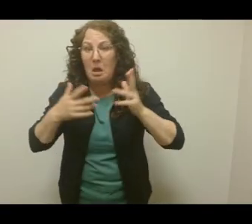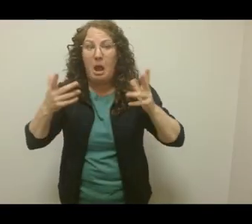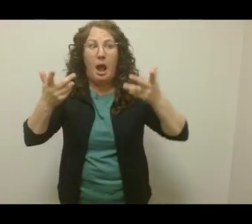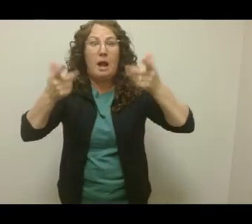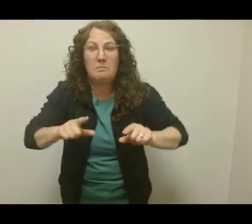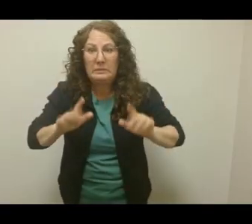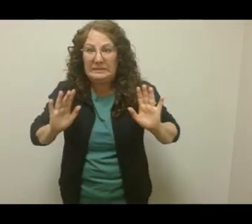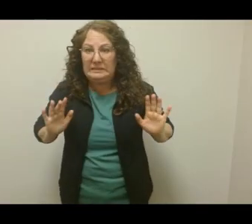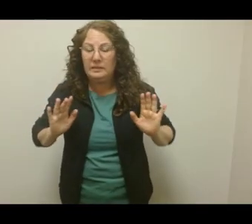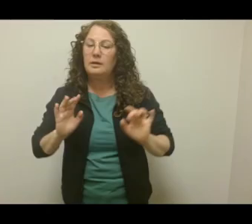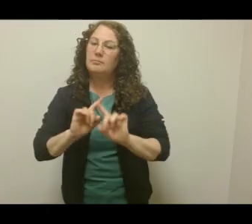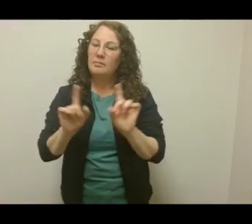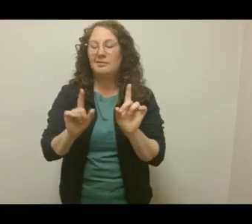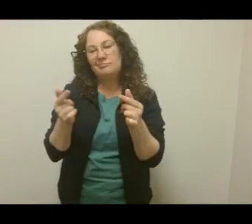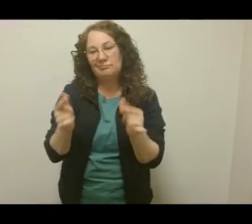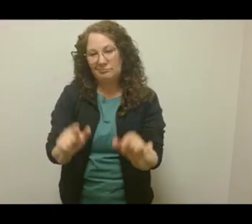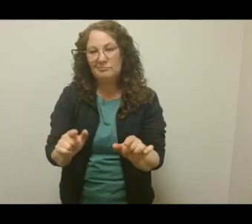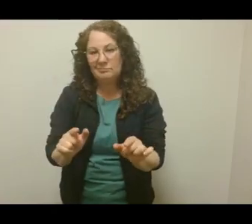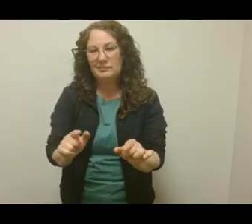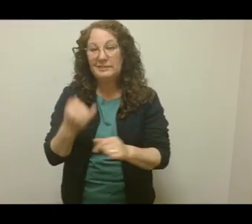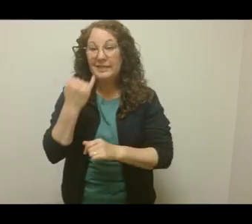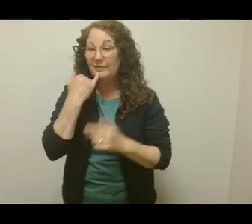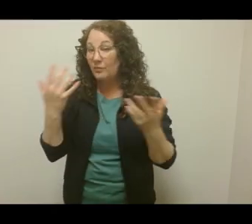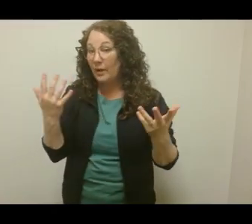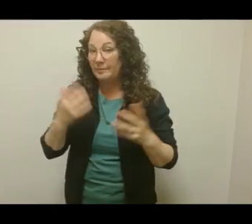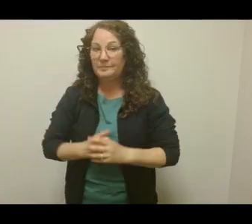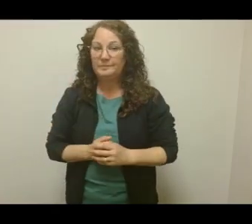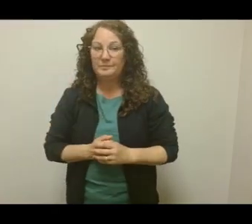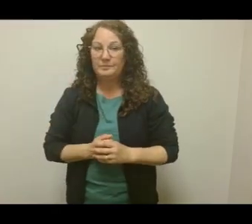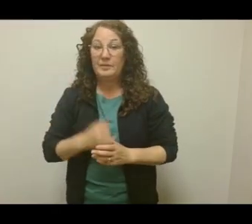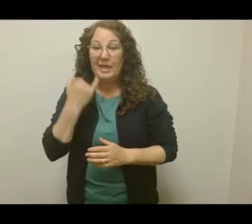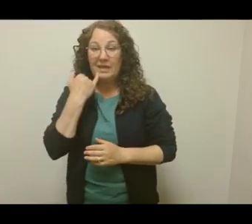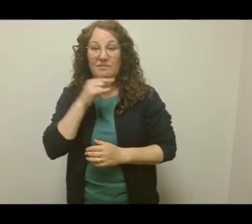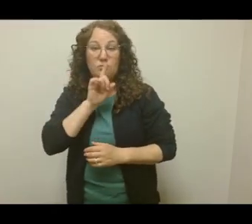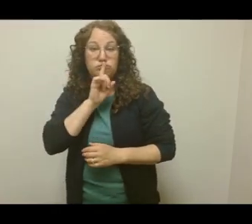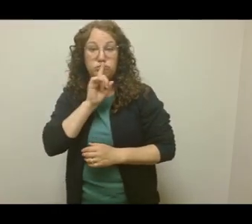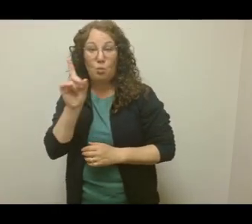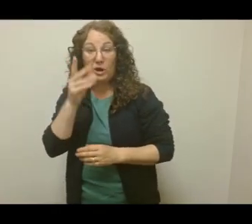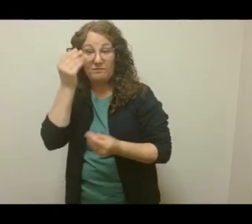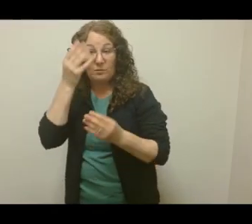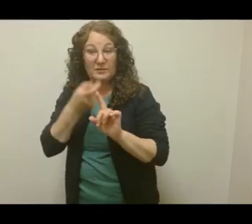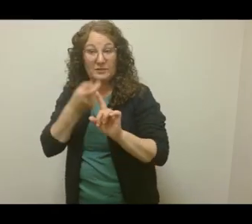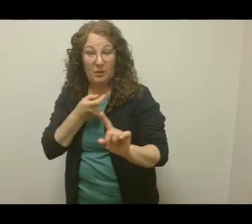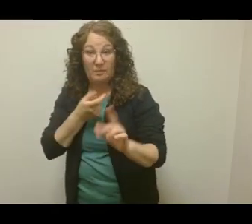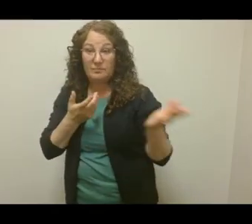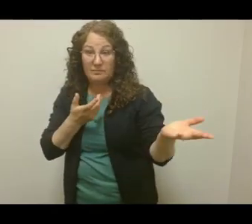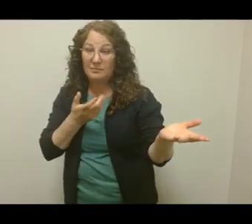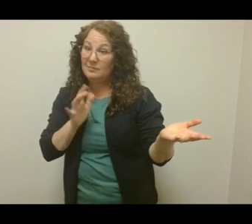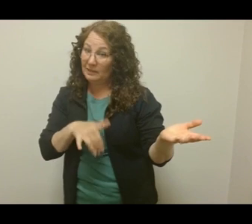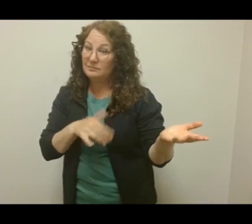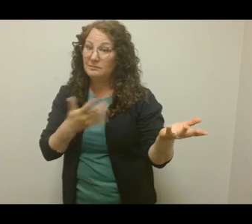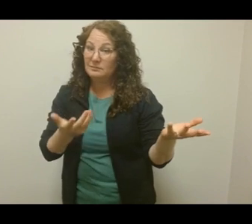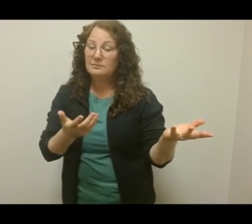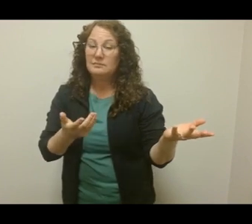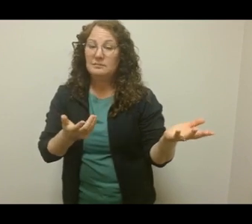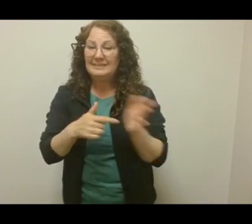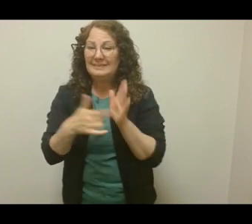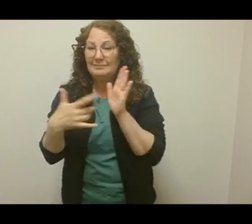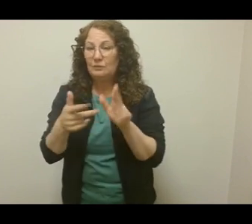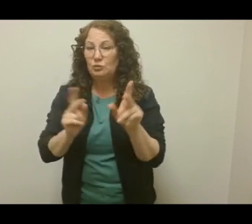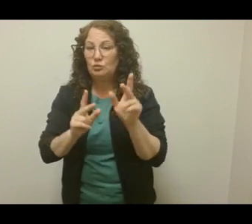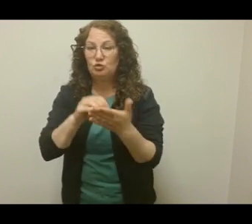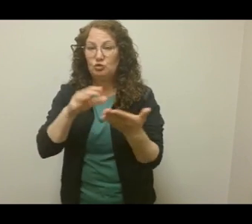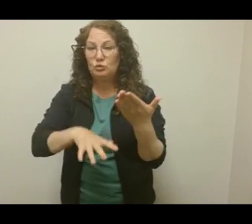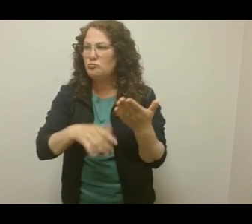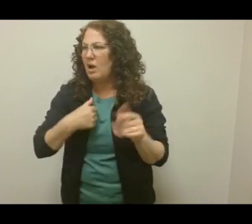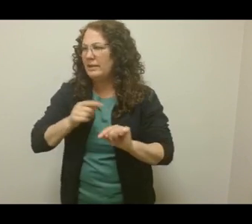it does happen when credit is not given to the original author, as I said. Right? Sometimes students say that they can't